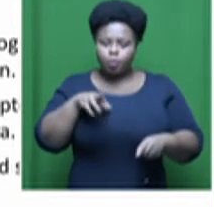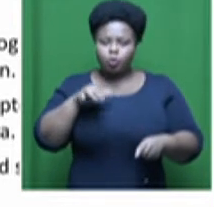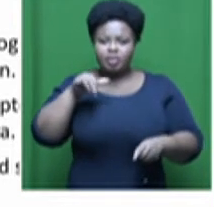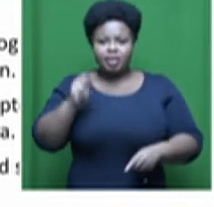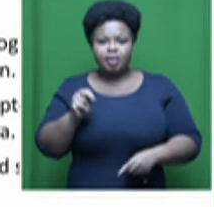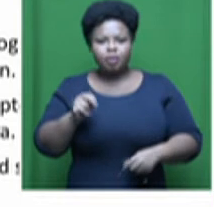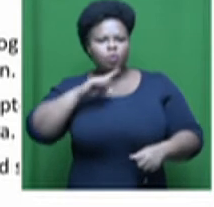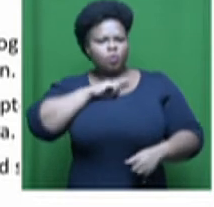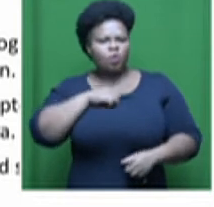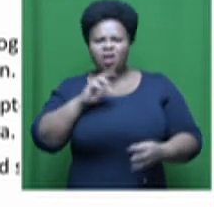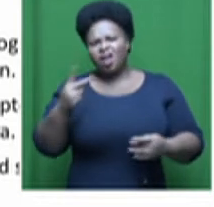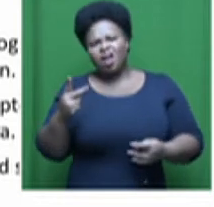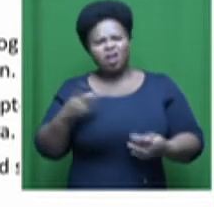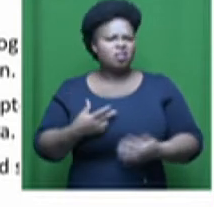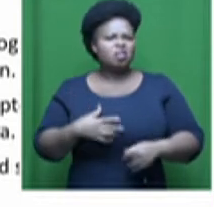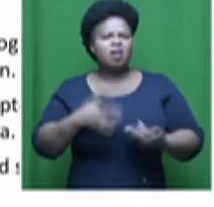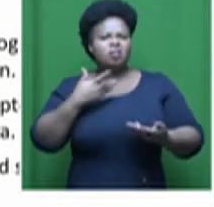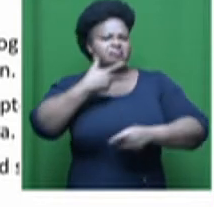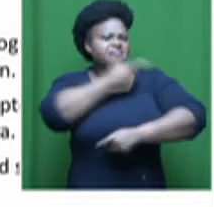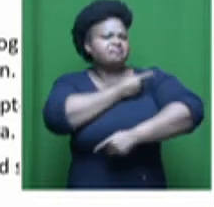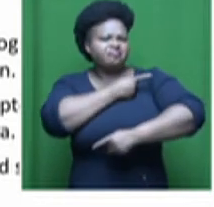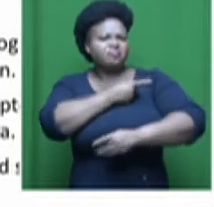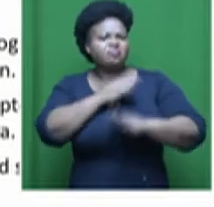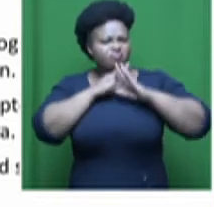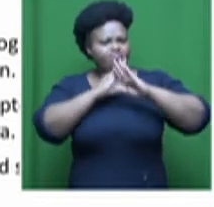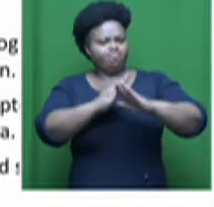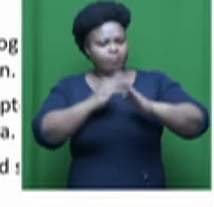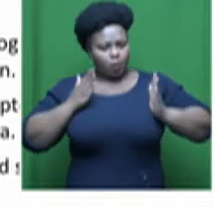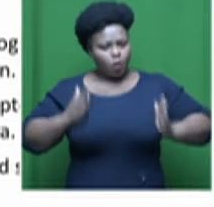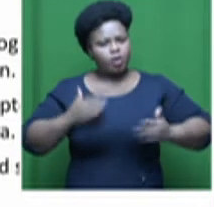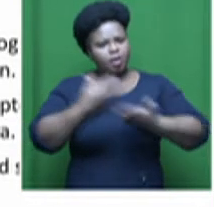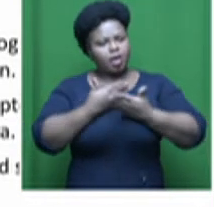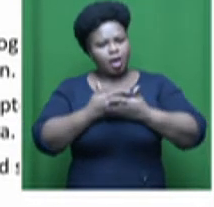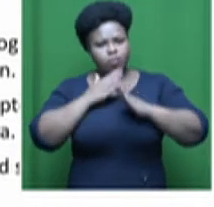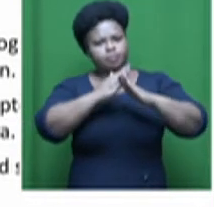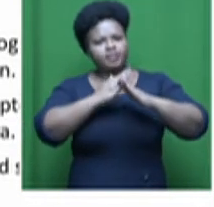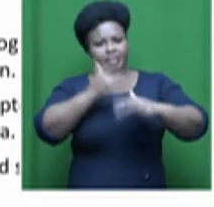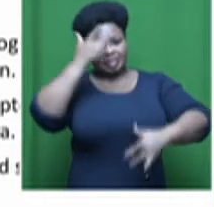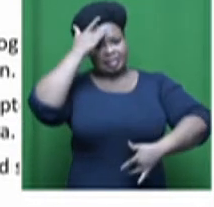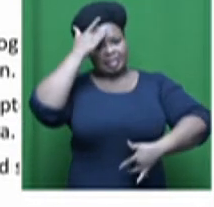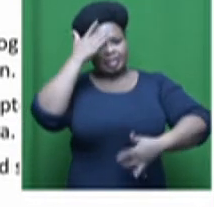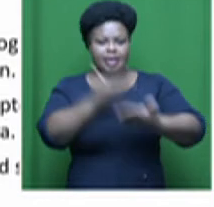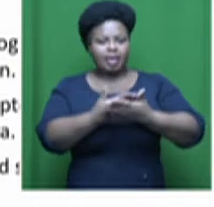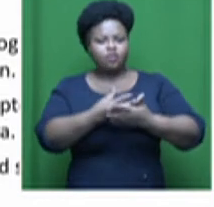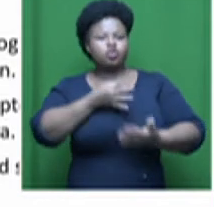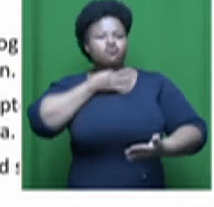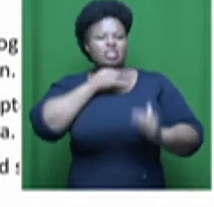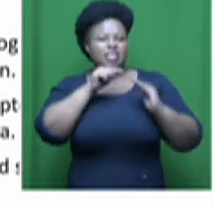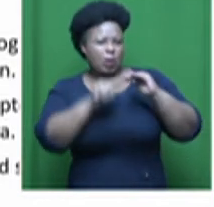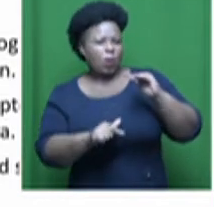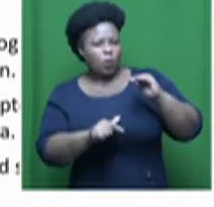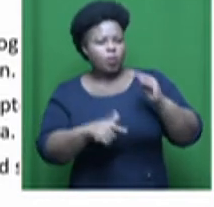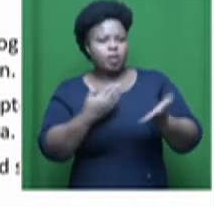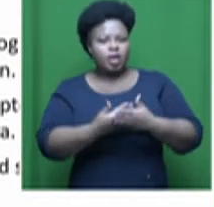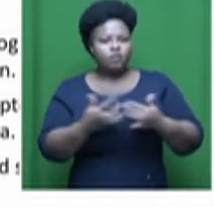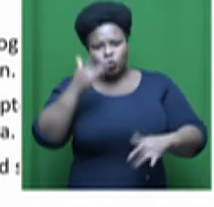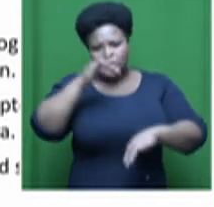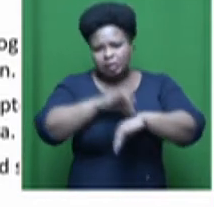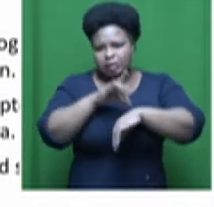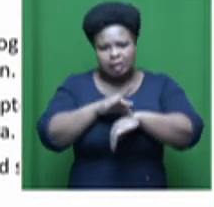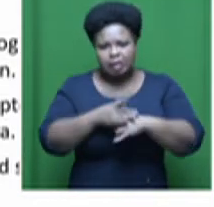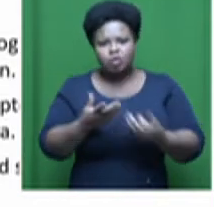against which vaccines usually produce antibody to be able to prevent infection or reduce the risk of developing